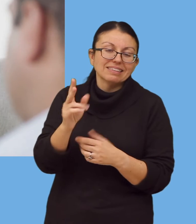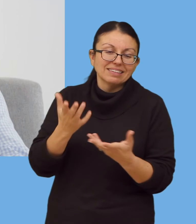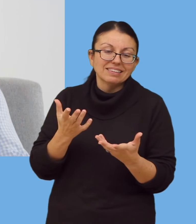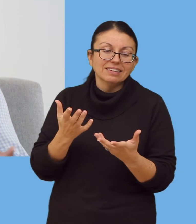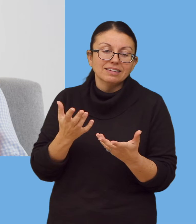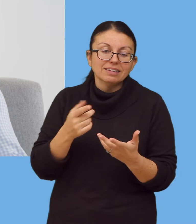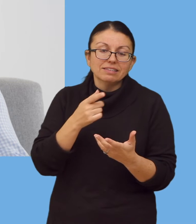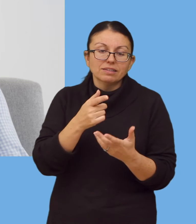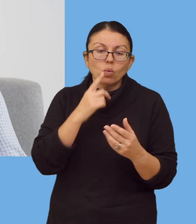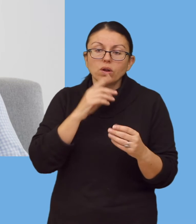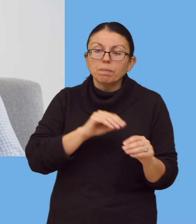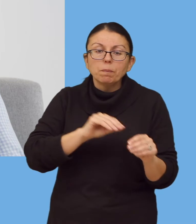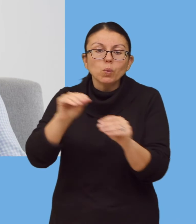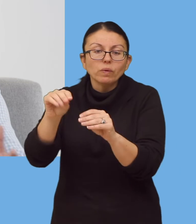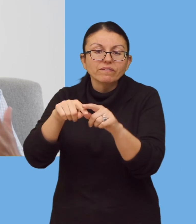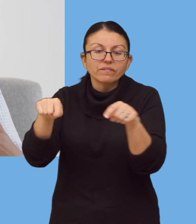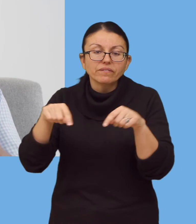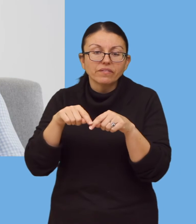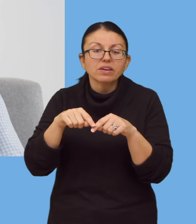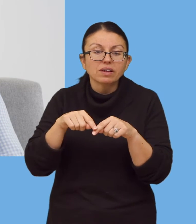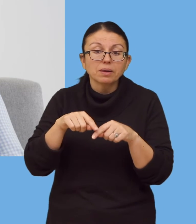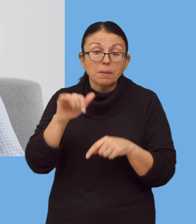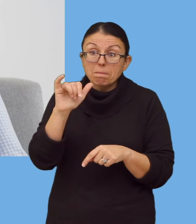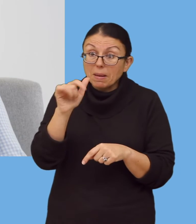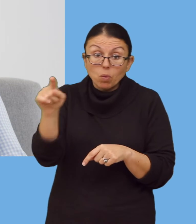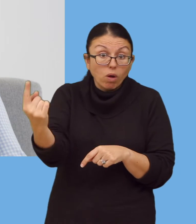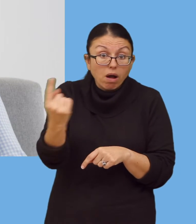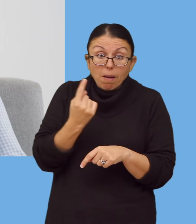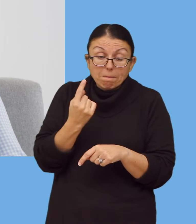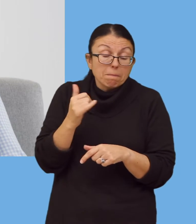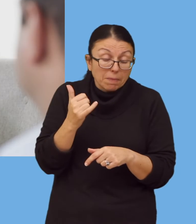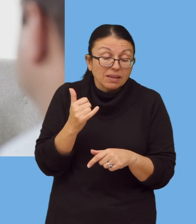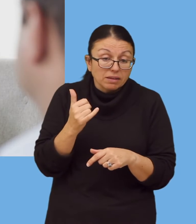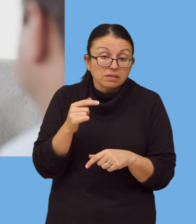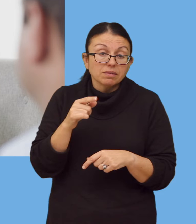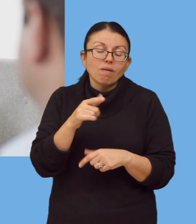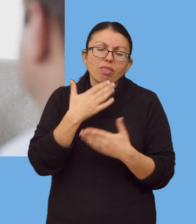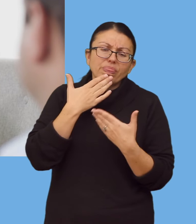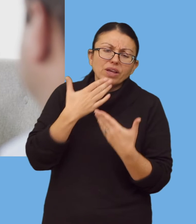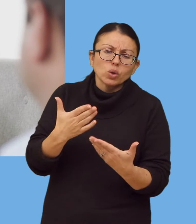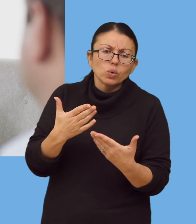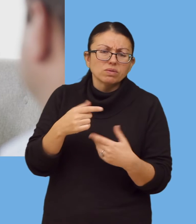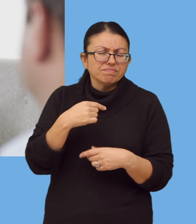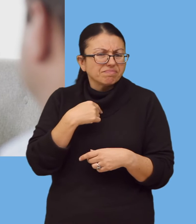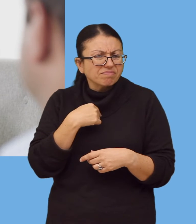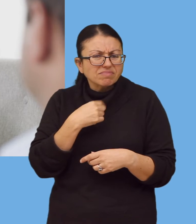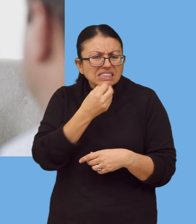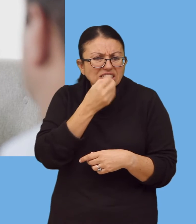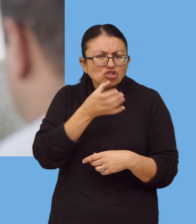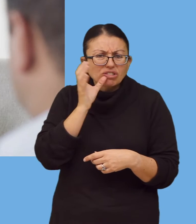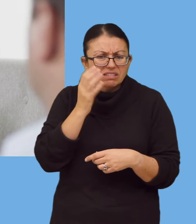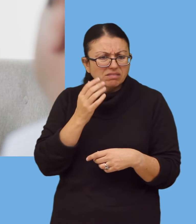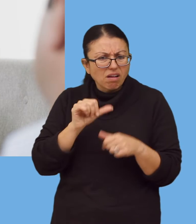you'll go to the ward and that's where you'll see mum, or she might come to recovery and see you there. Thank you. When can I eat and